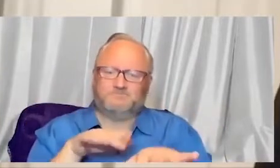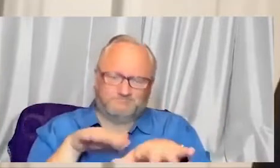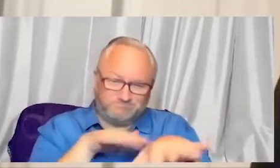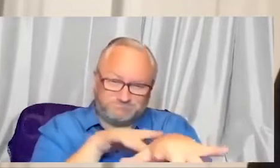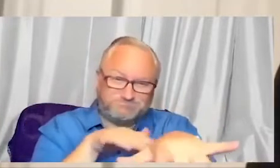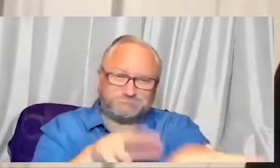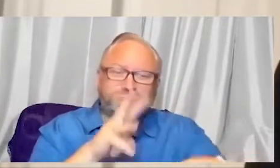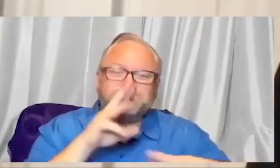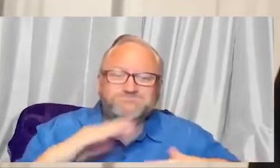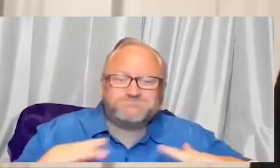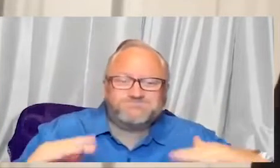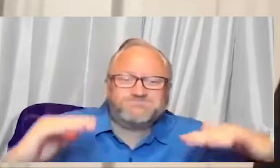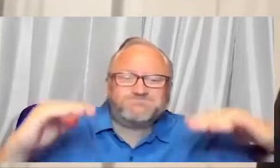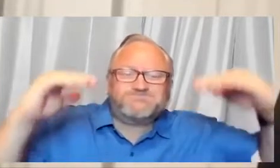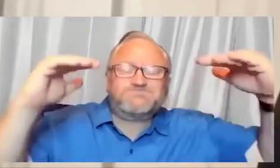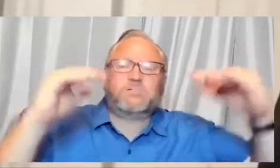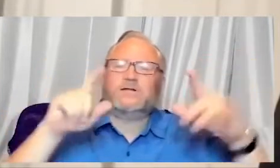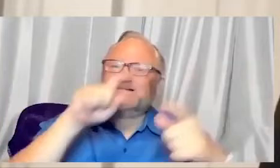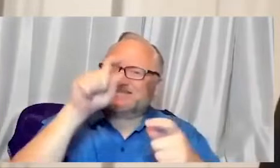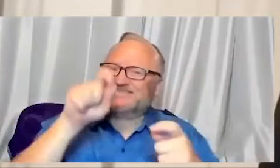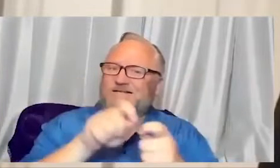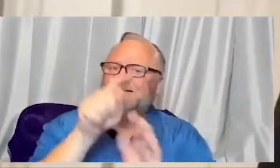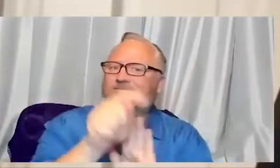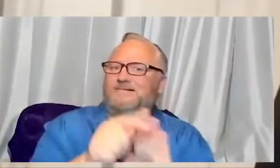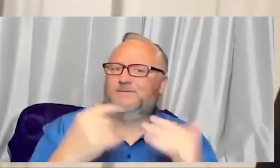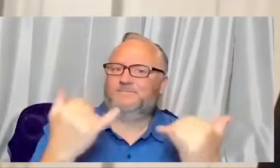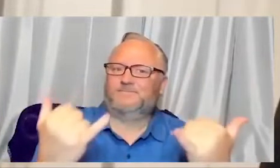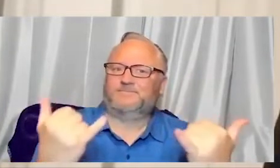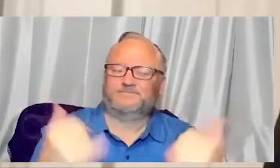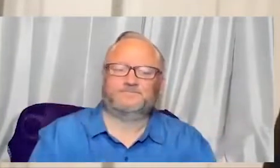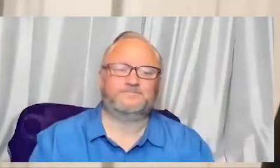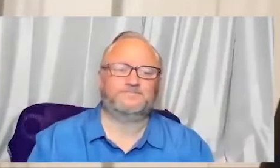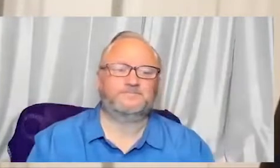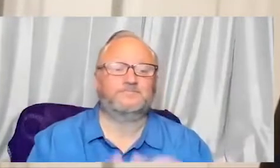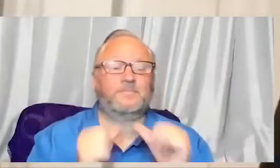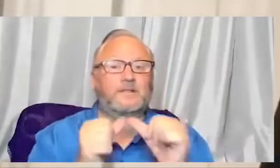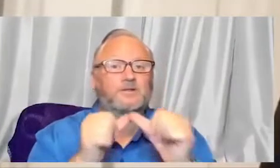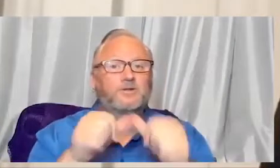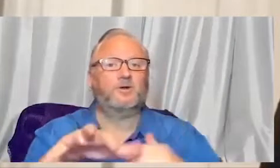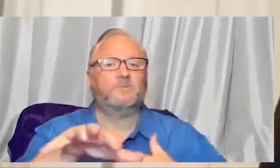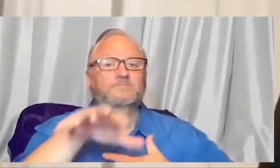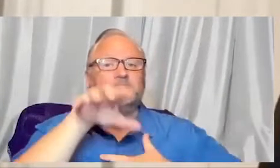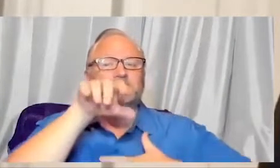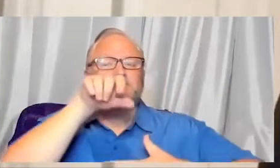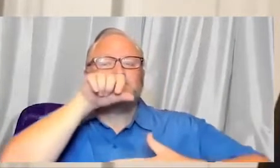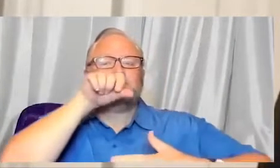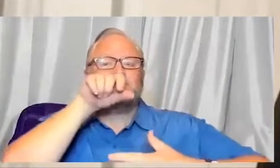flooding at exactly this time, and continue to breathe.